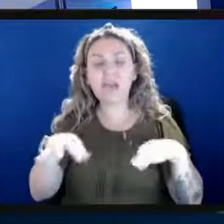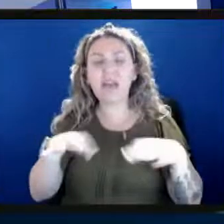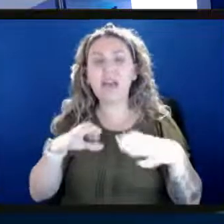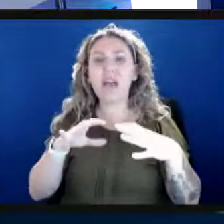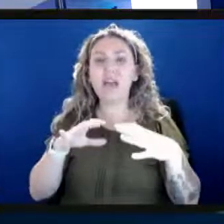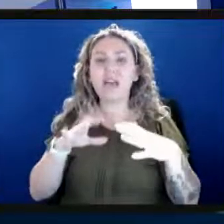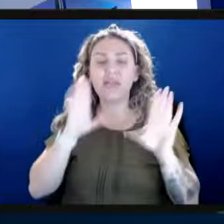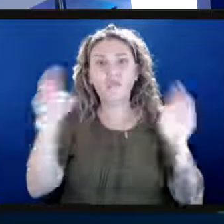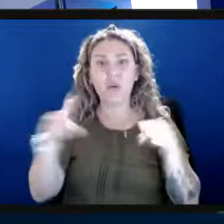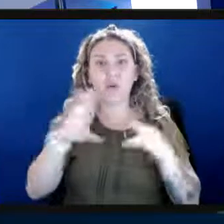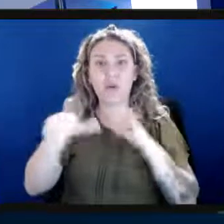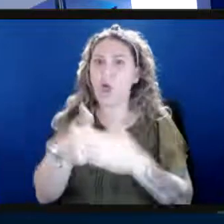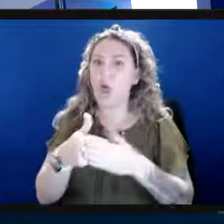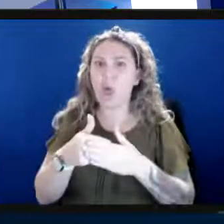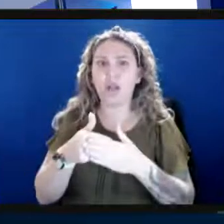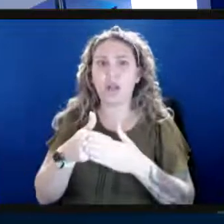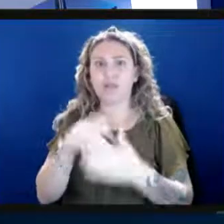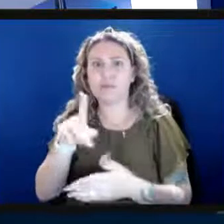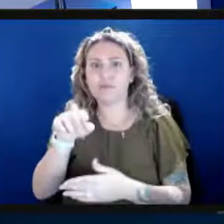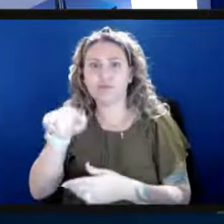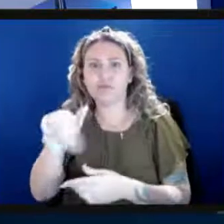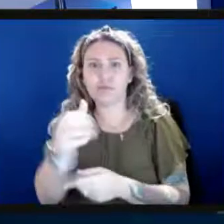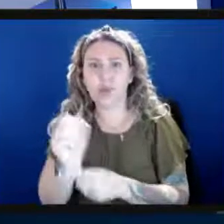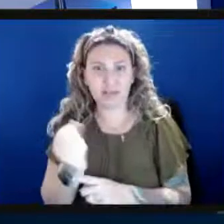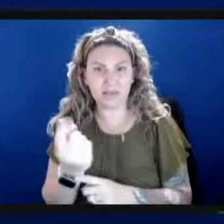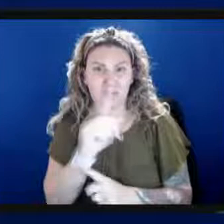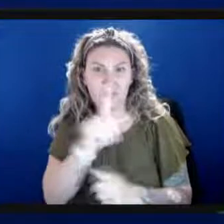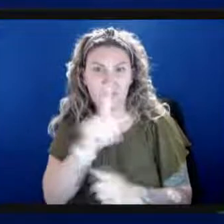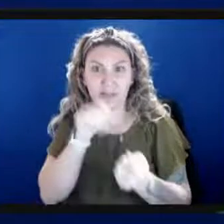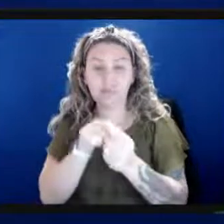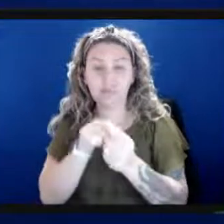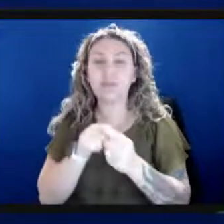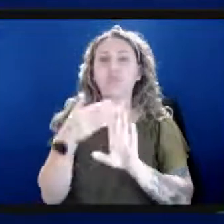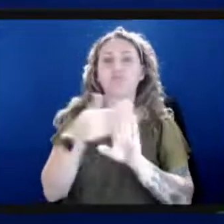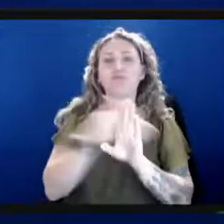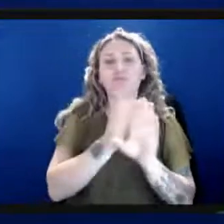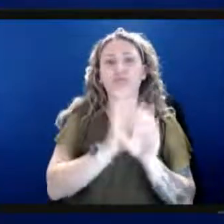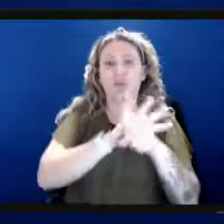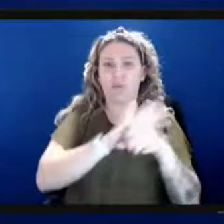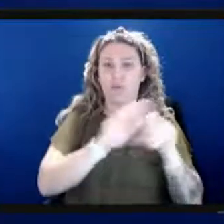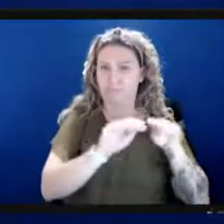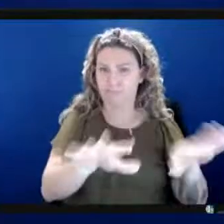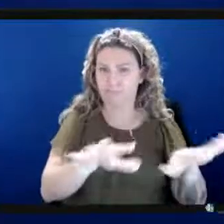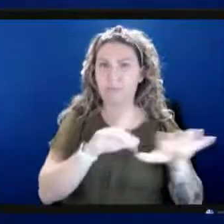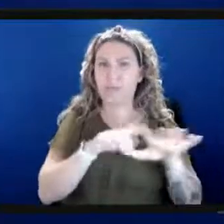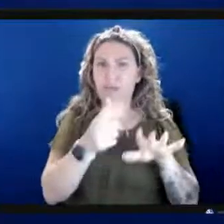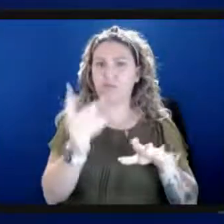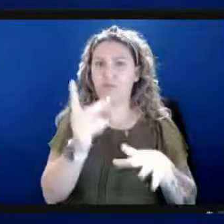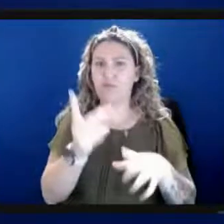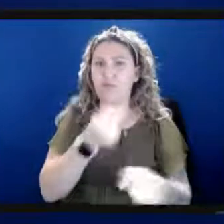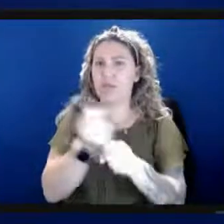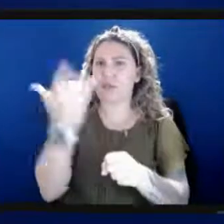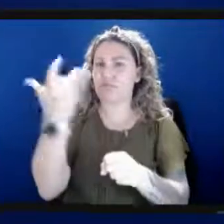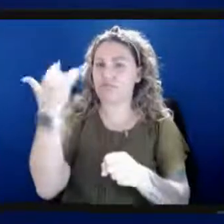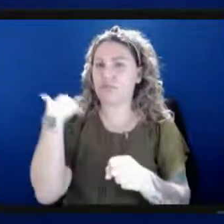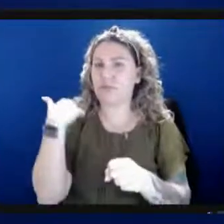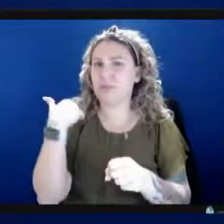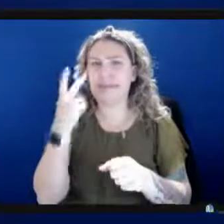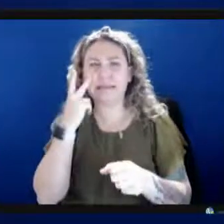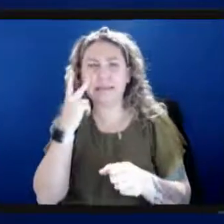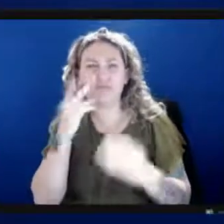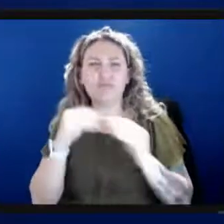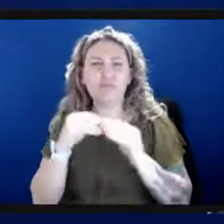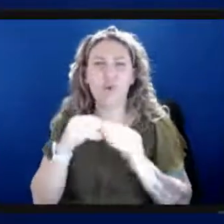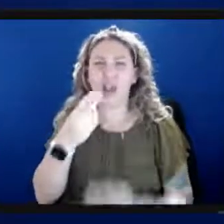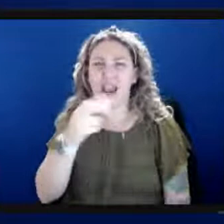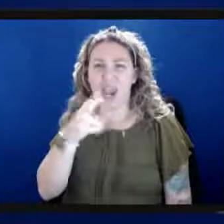drugs. And one drug in particular. So pre-pandemic, or a couple of years ago, we saw more heroin, black tar heroin,